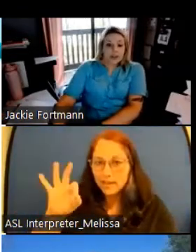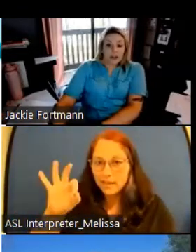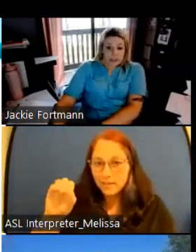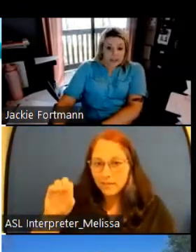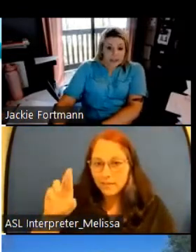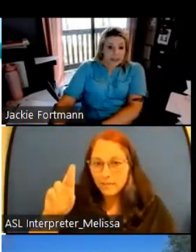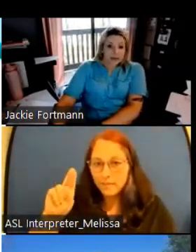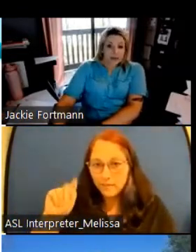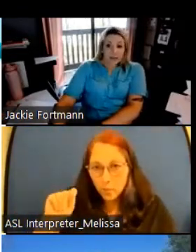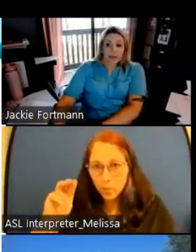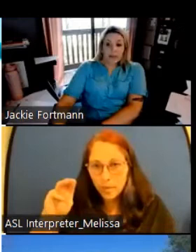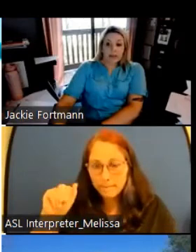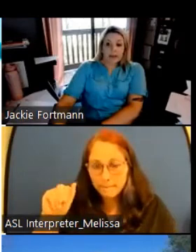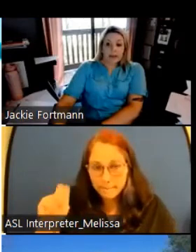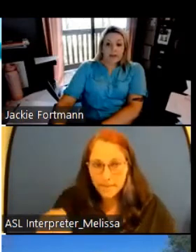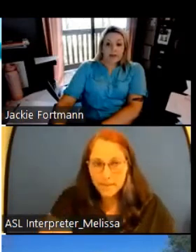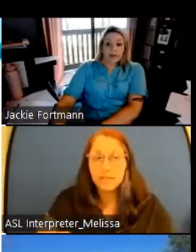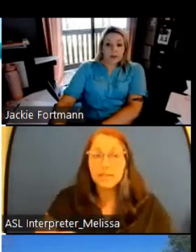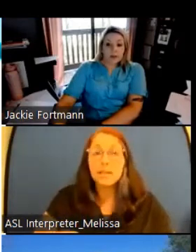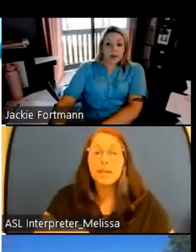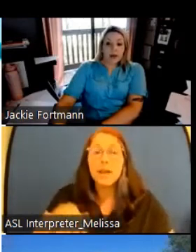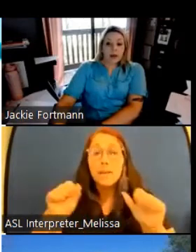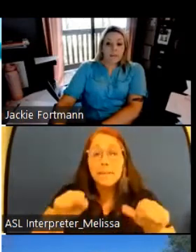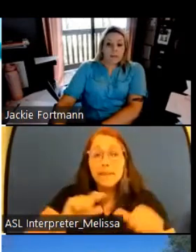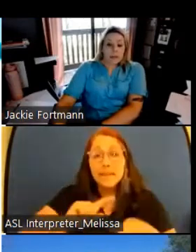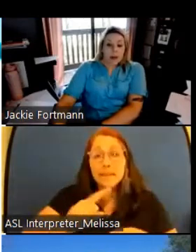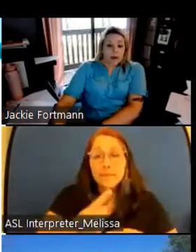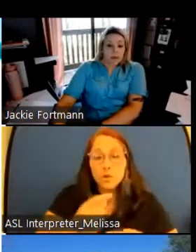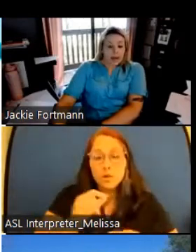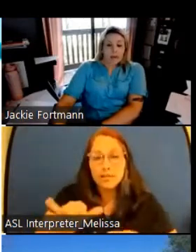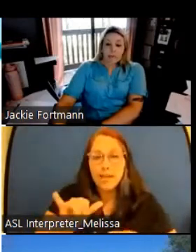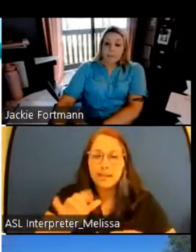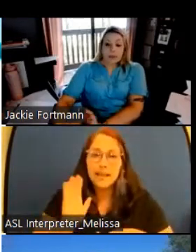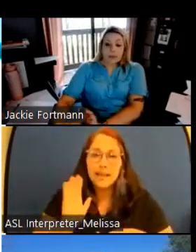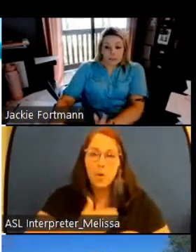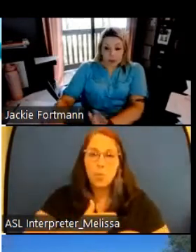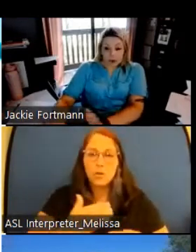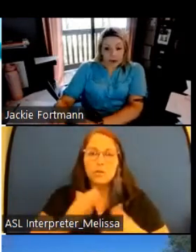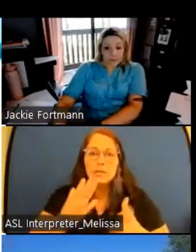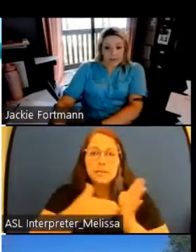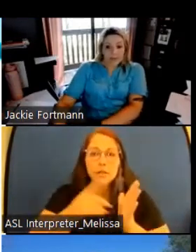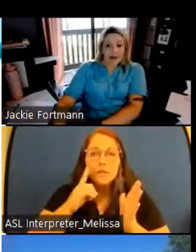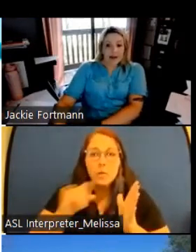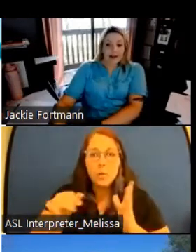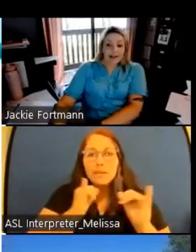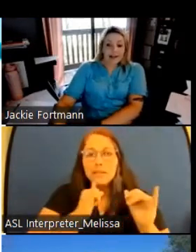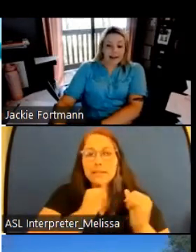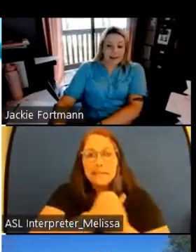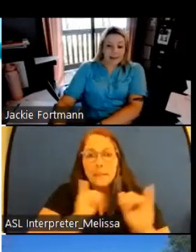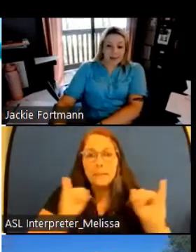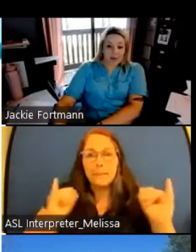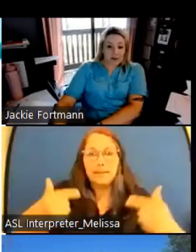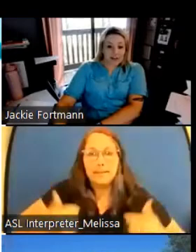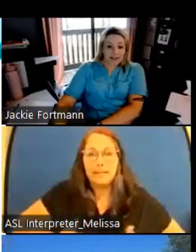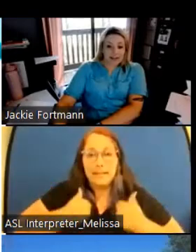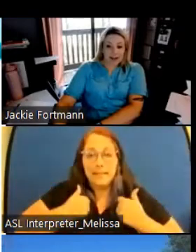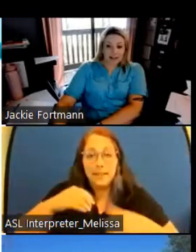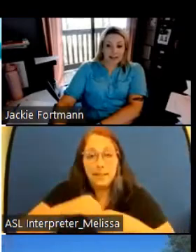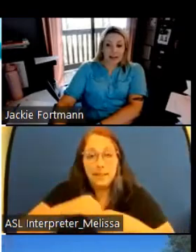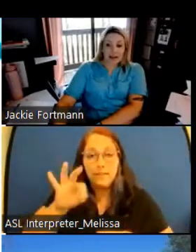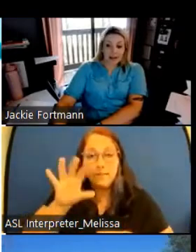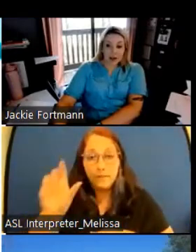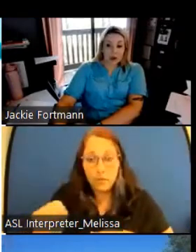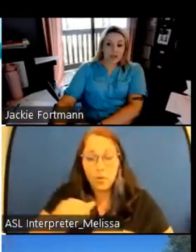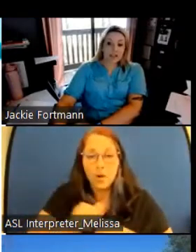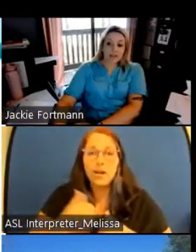Ability First is the Center for Independent Living of North Florida. We have a bunch of programs, but the one we're focusing on